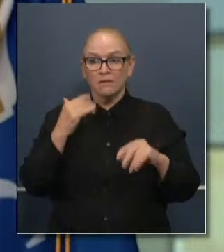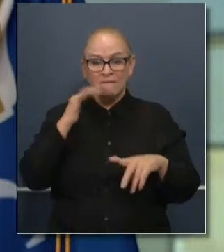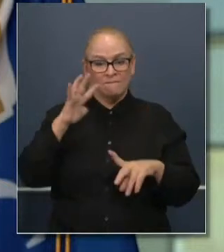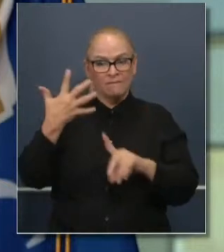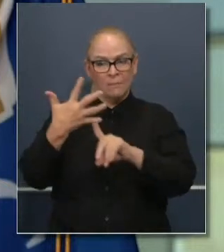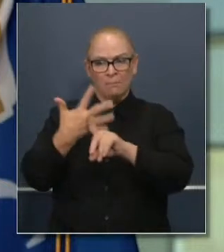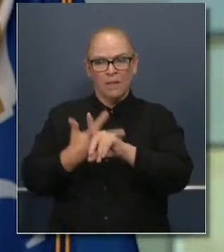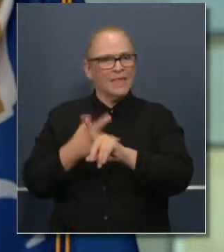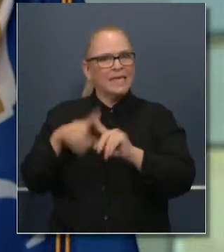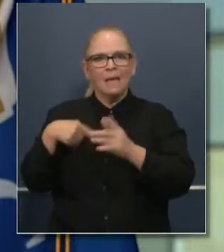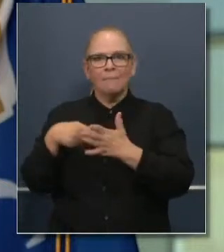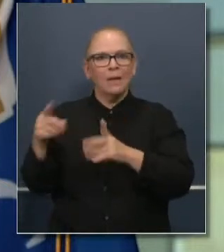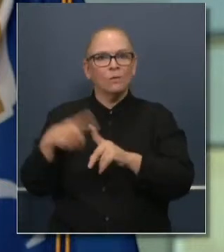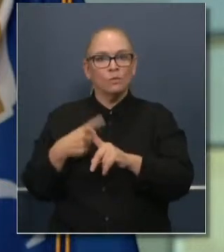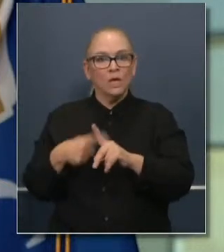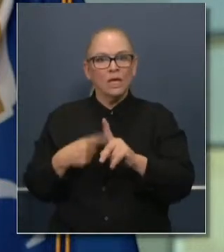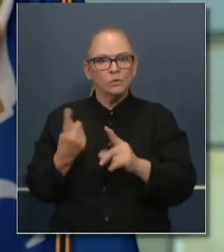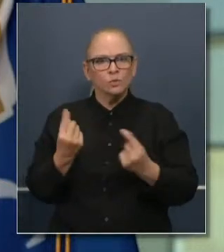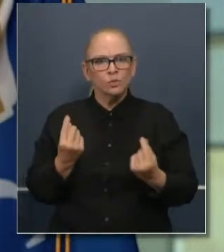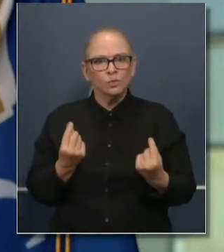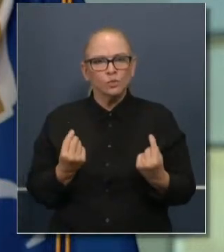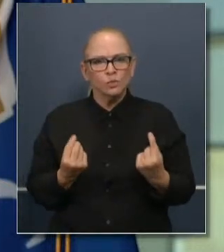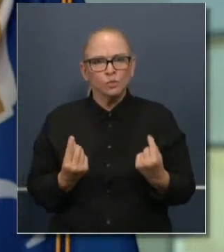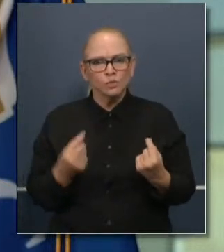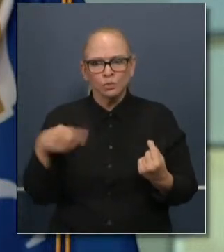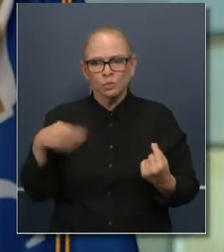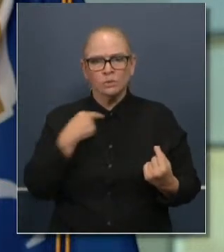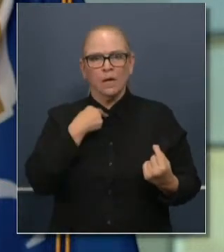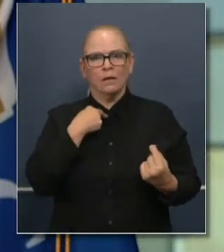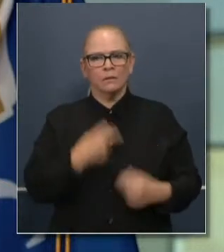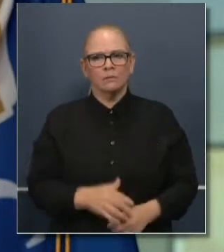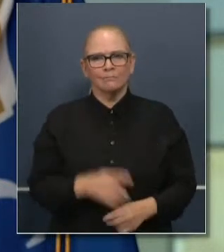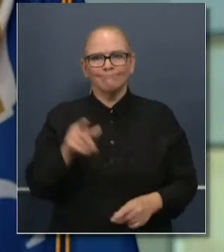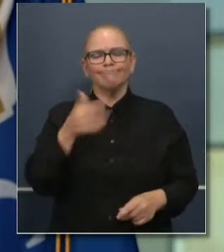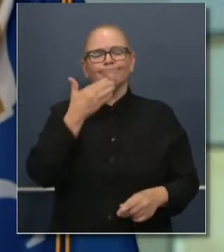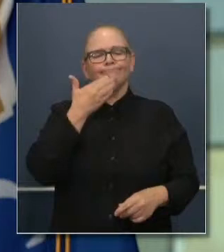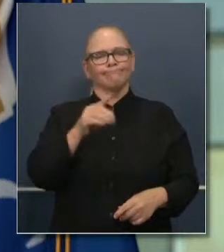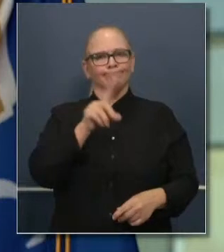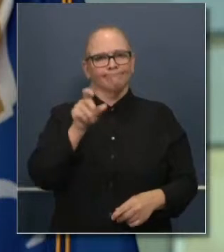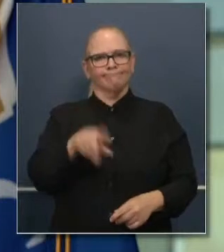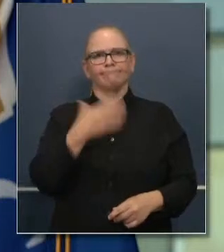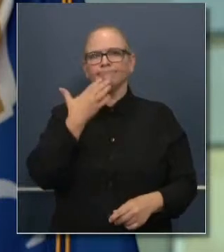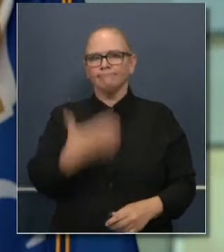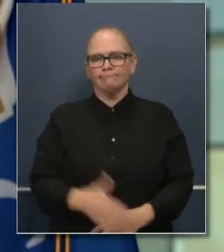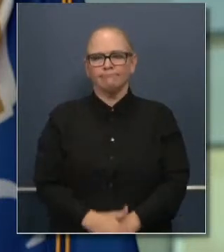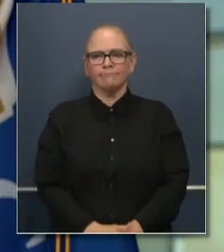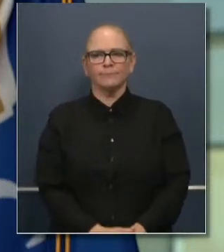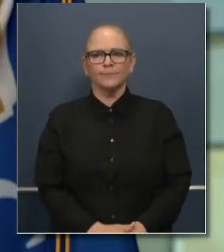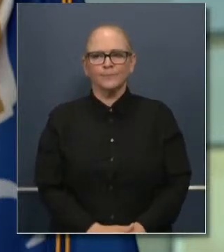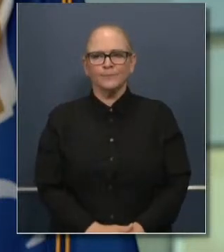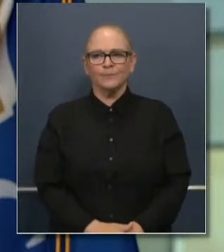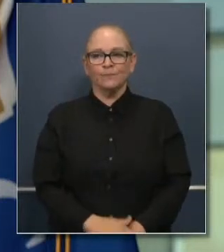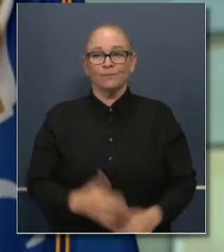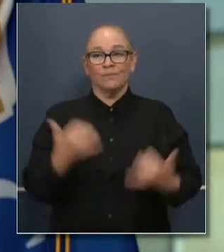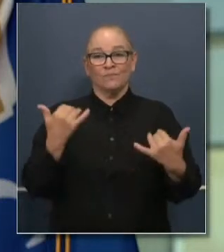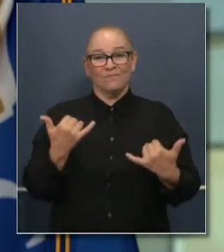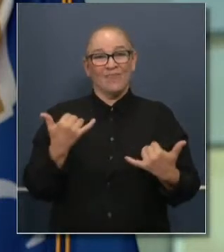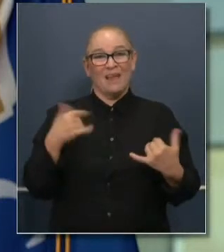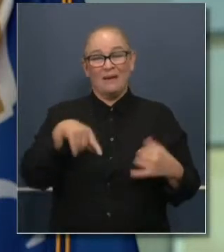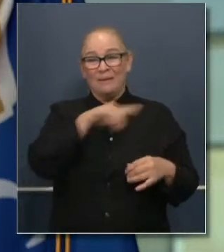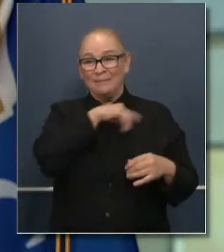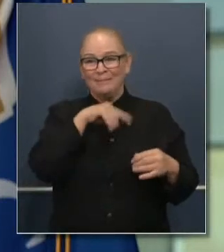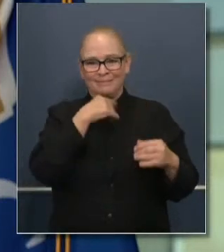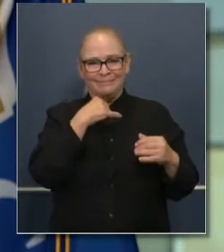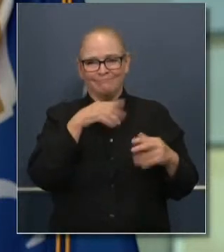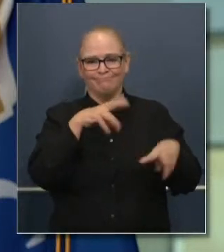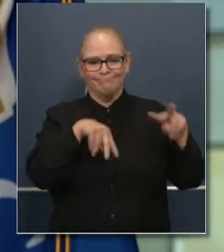you. Thank you. Thank you for the important question. As you know, the Judicial Council has an order that